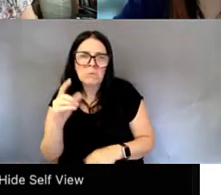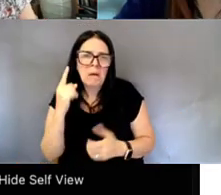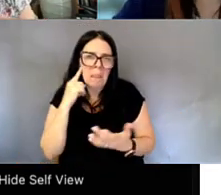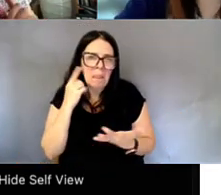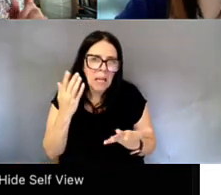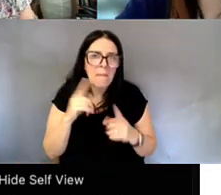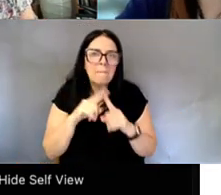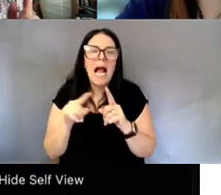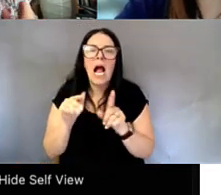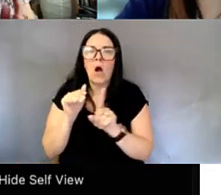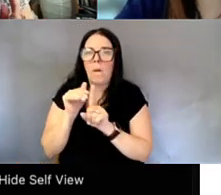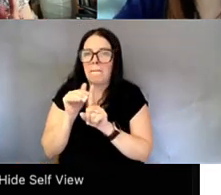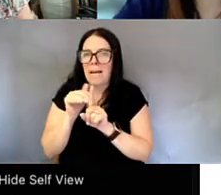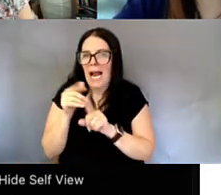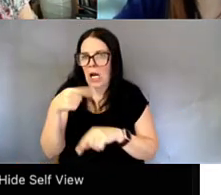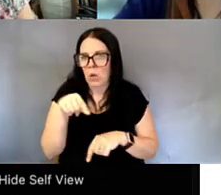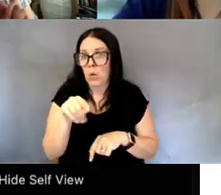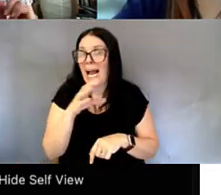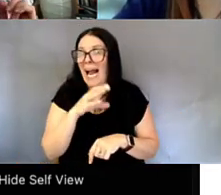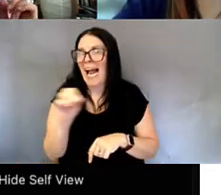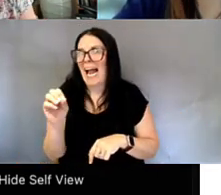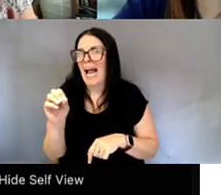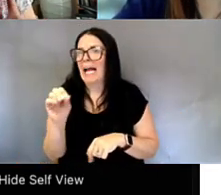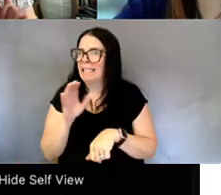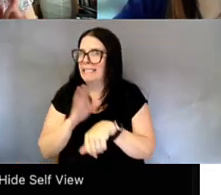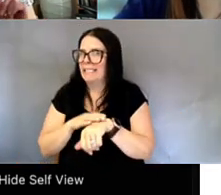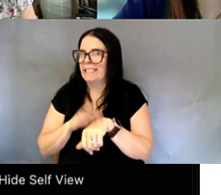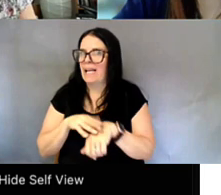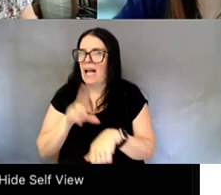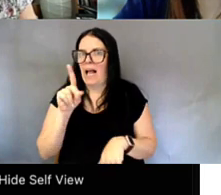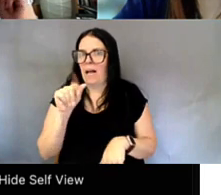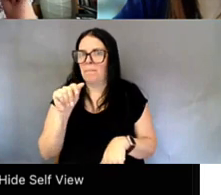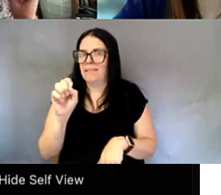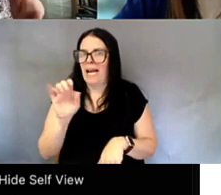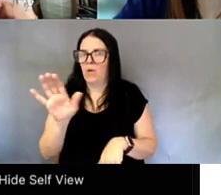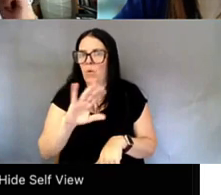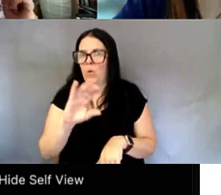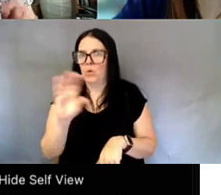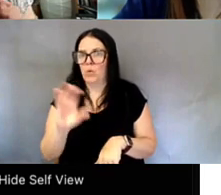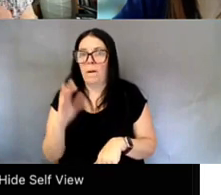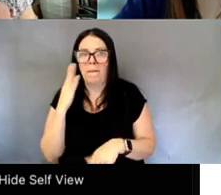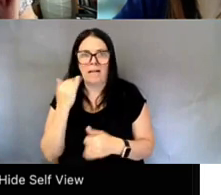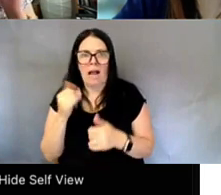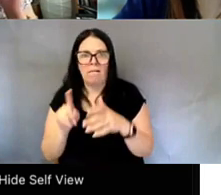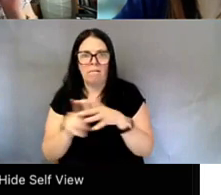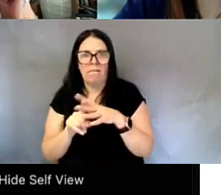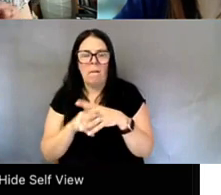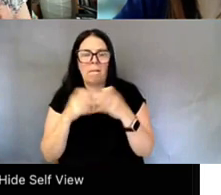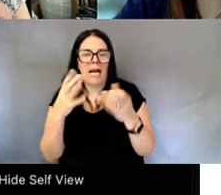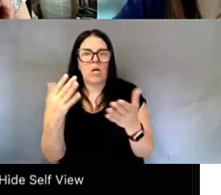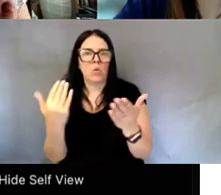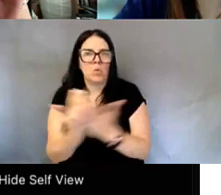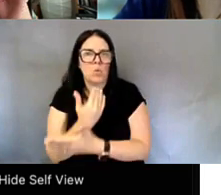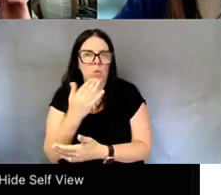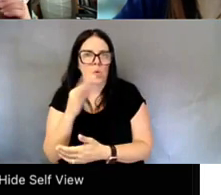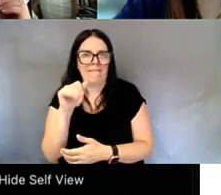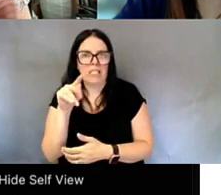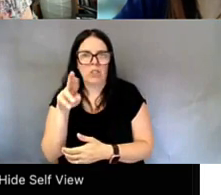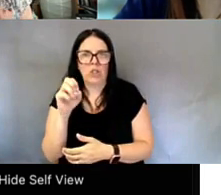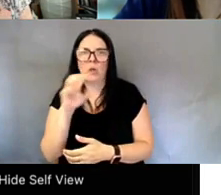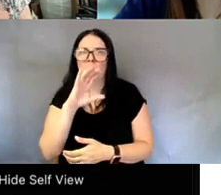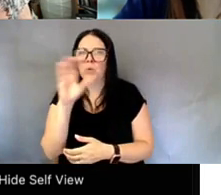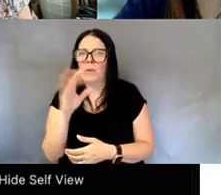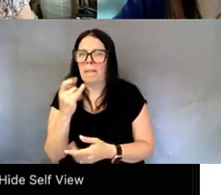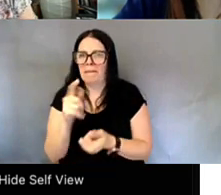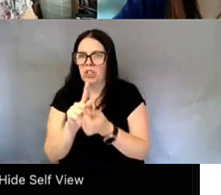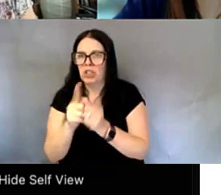note that if you haven't updated your Zoom, do that after this session because there are many new features. Zoom actually looks slightly different now,